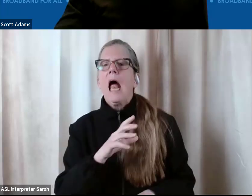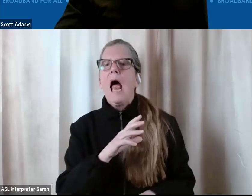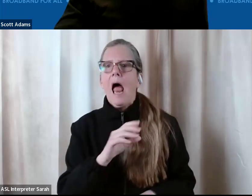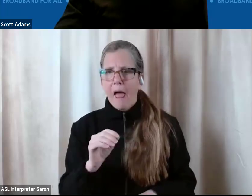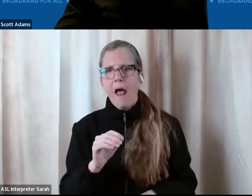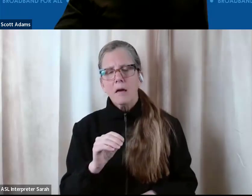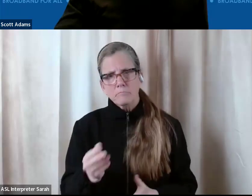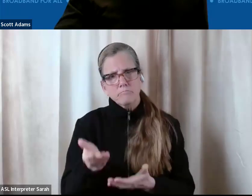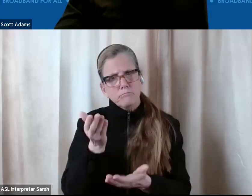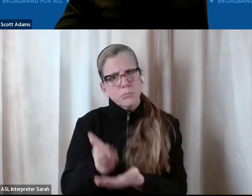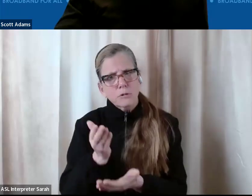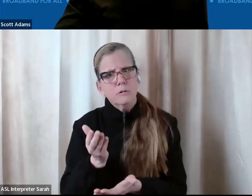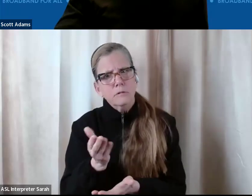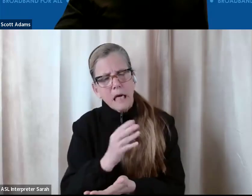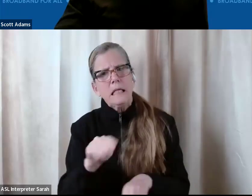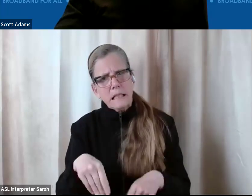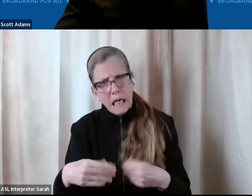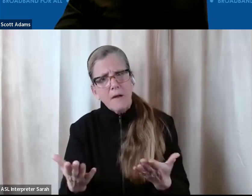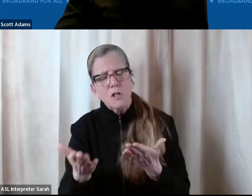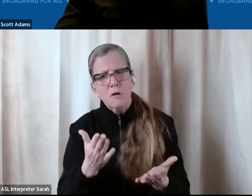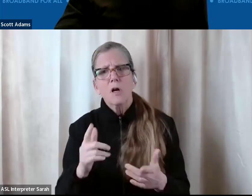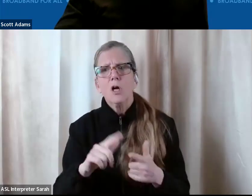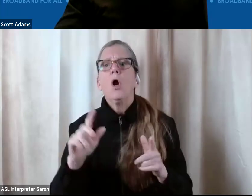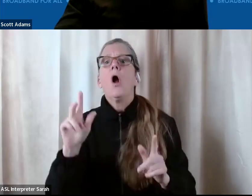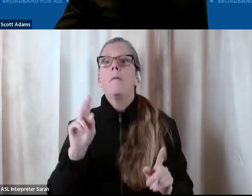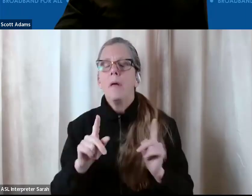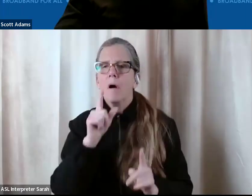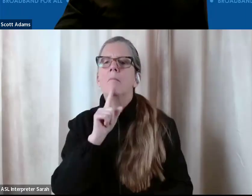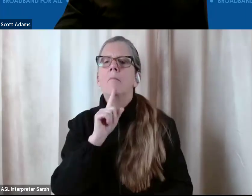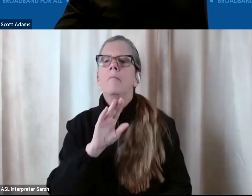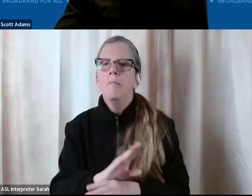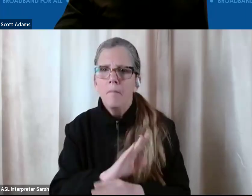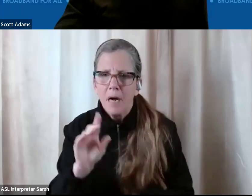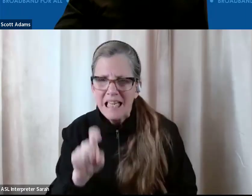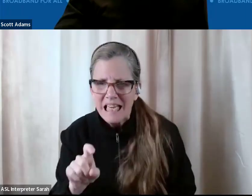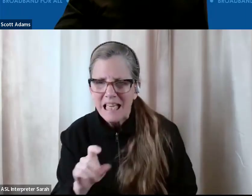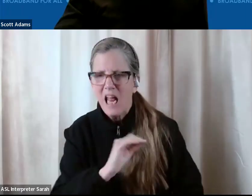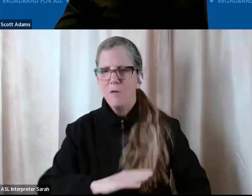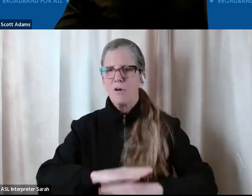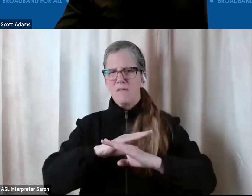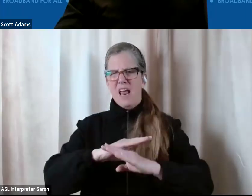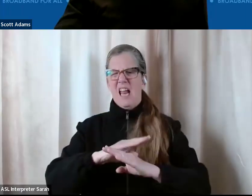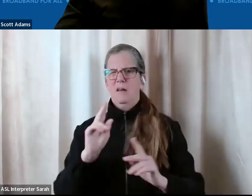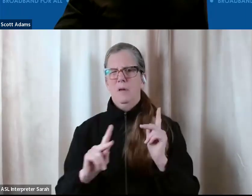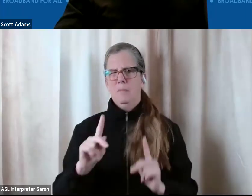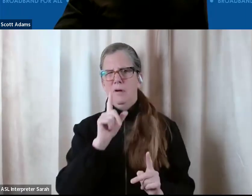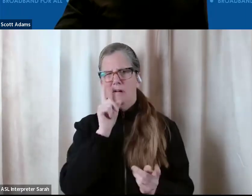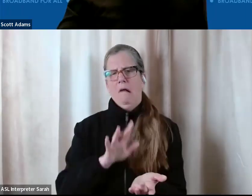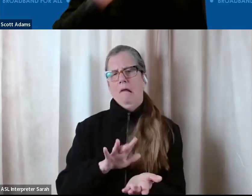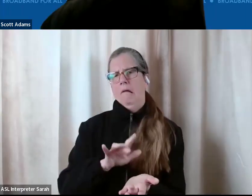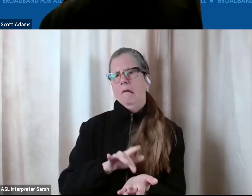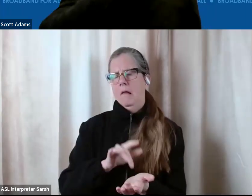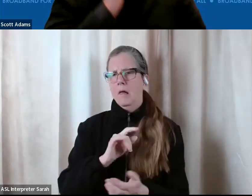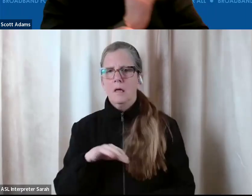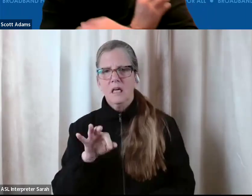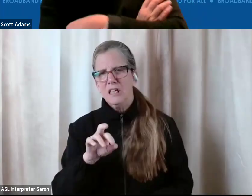legitimately prove and deliver services to the folks that actually need it, and prevent folks that are maybe fraudulently trying